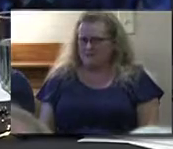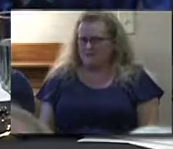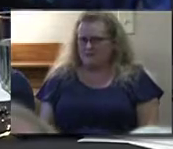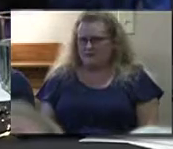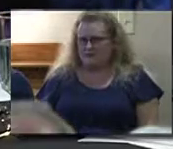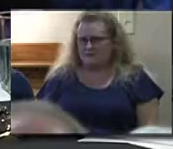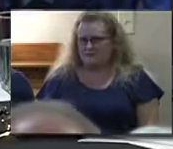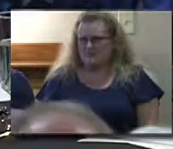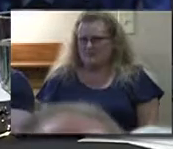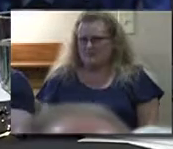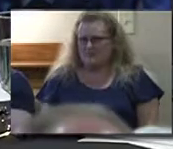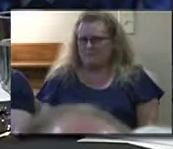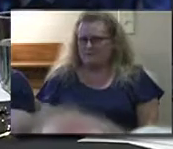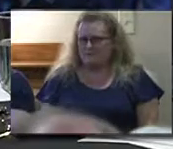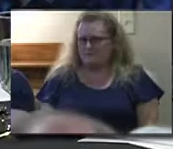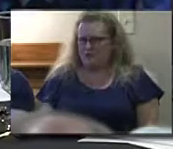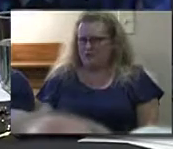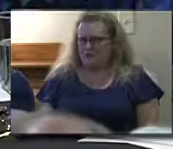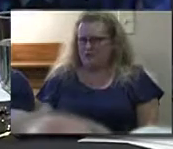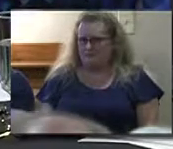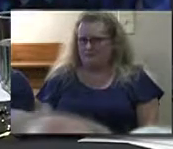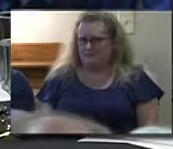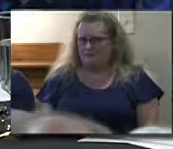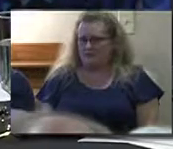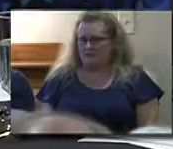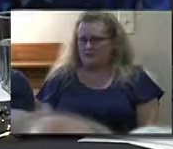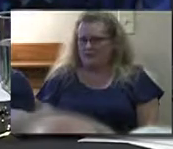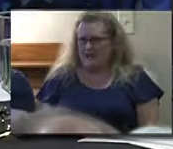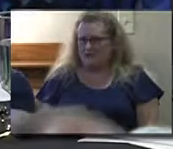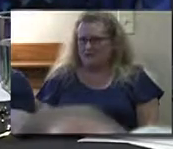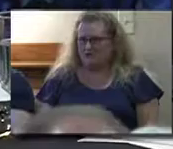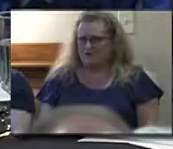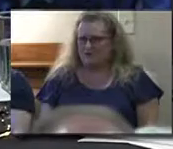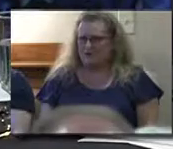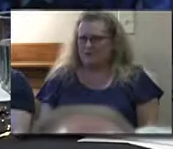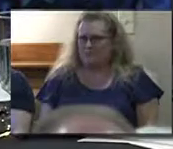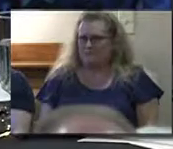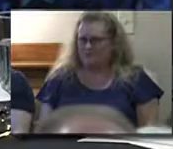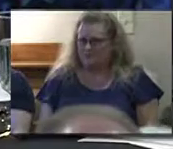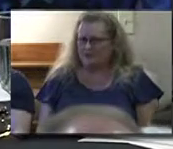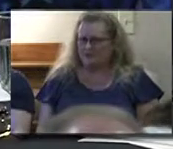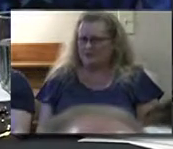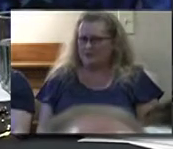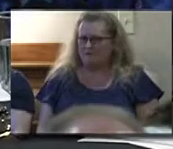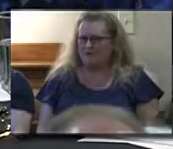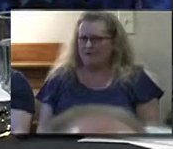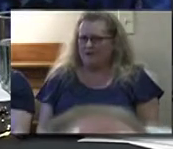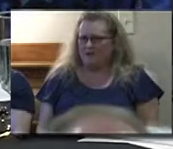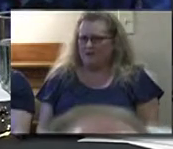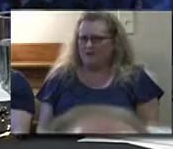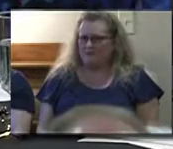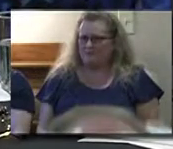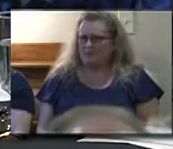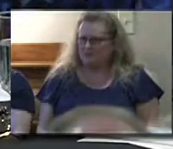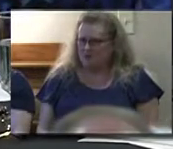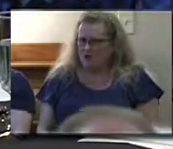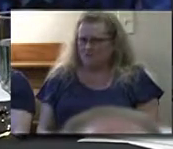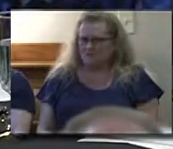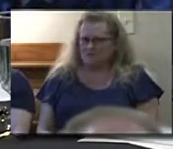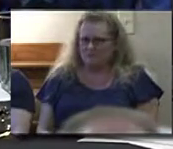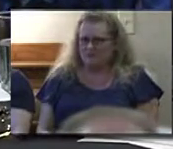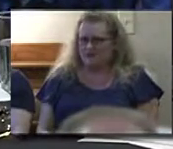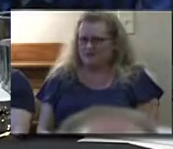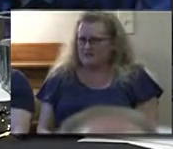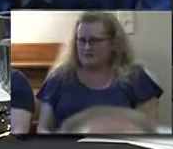important, because we depend, you know, on a visual language. So you need to be able to look at each other. If you want to be able to